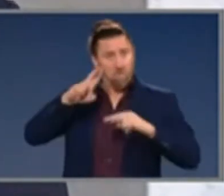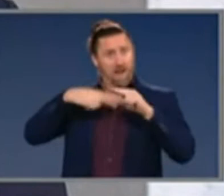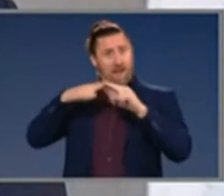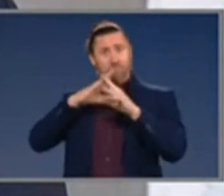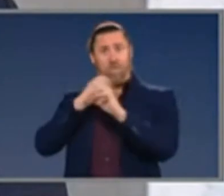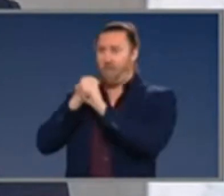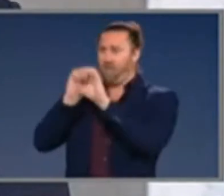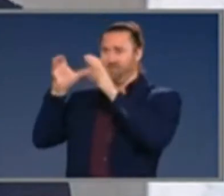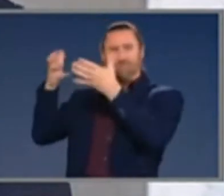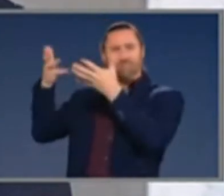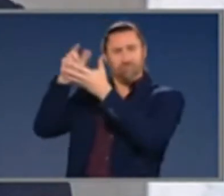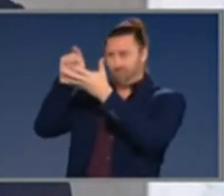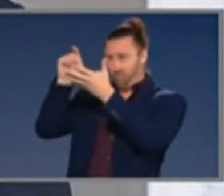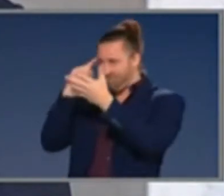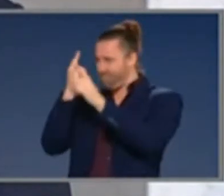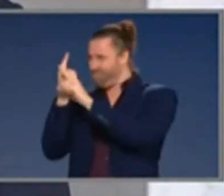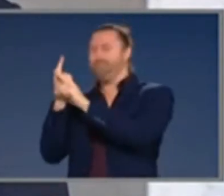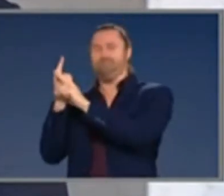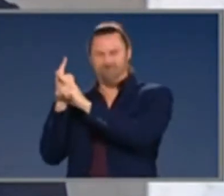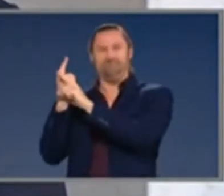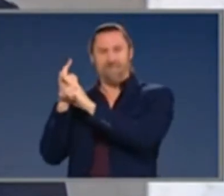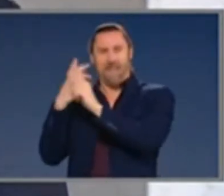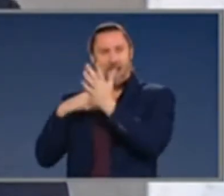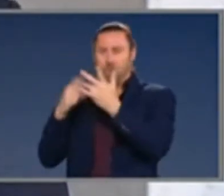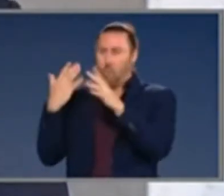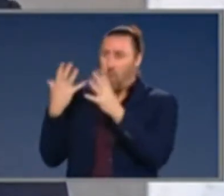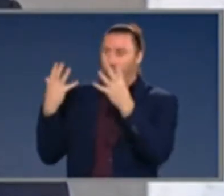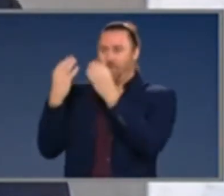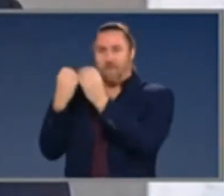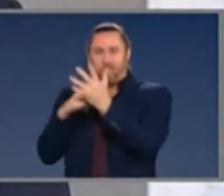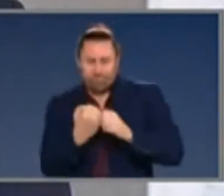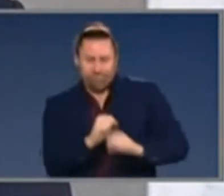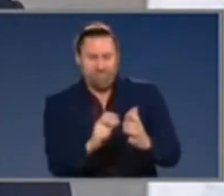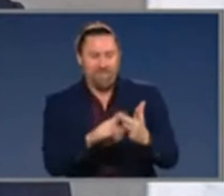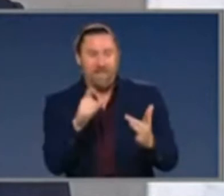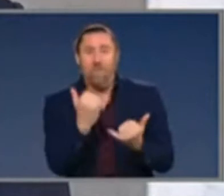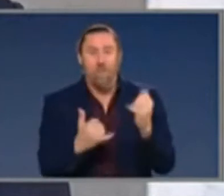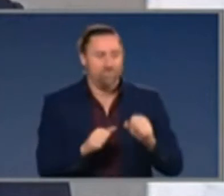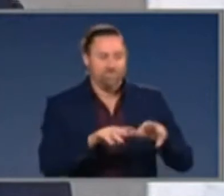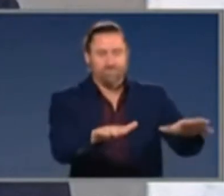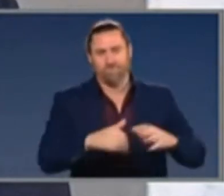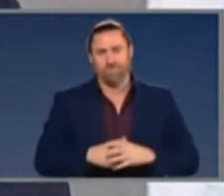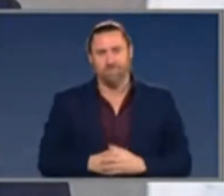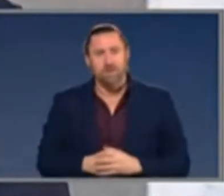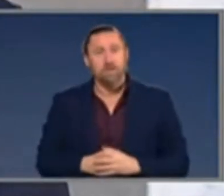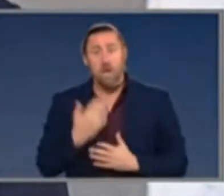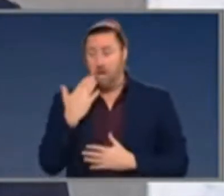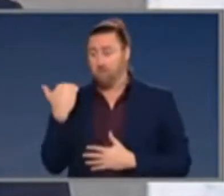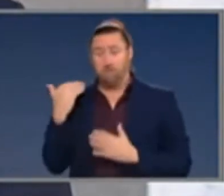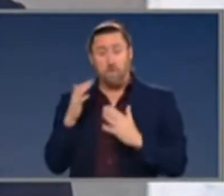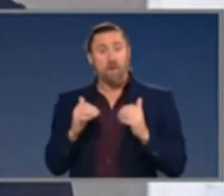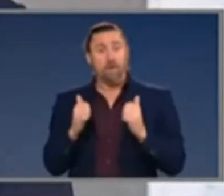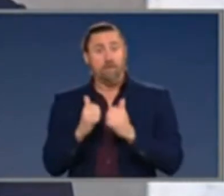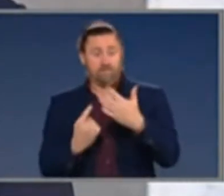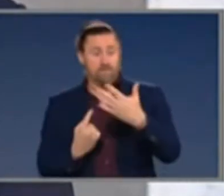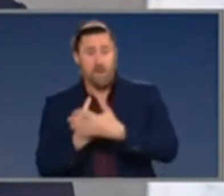in place because of the need to bring together the joint response. And what had occurred over the weekend in